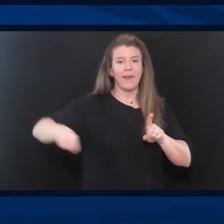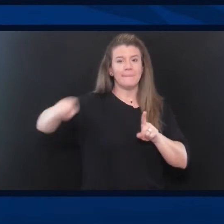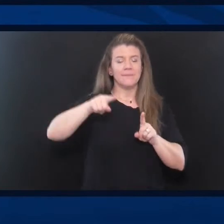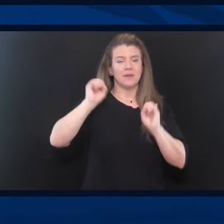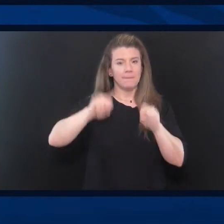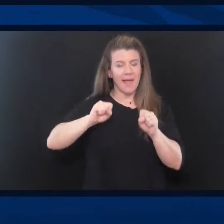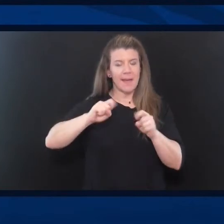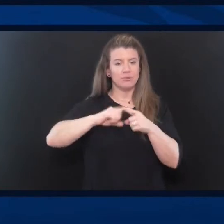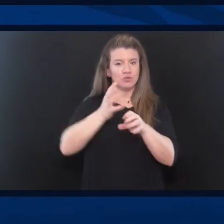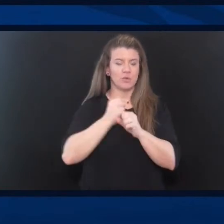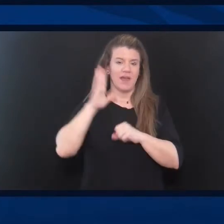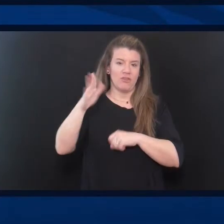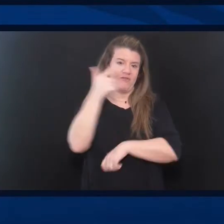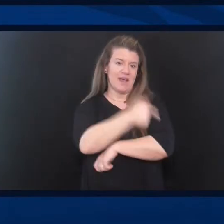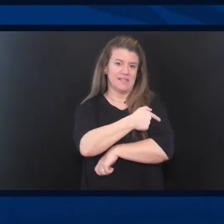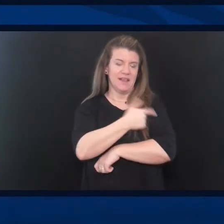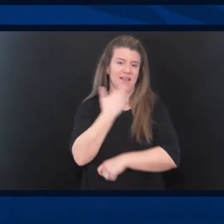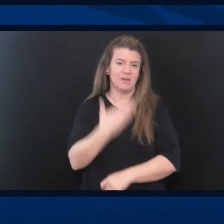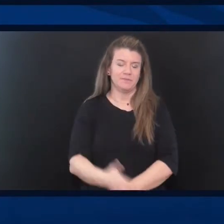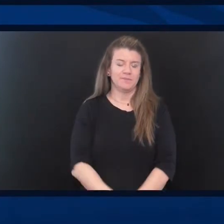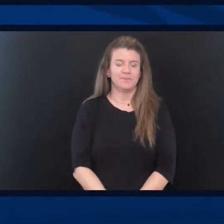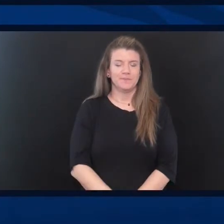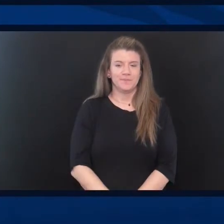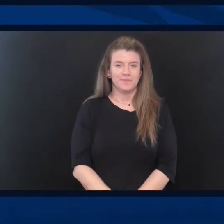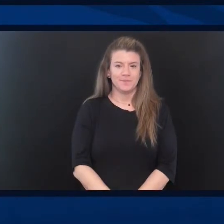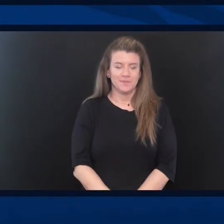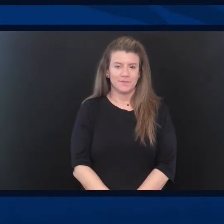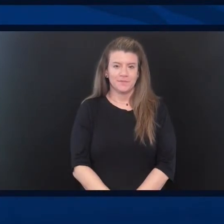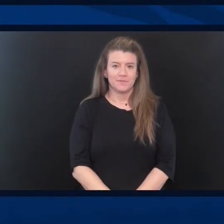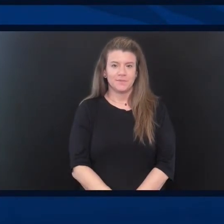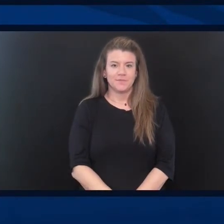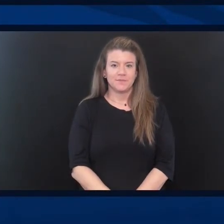be able to get their vaccine? Thank you.